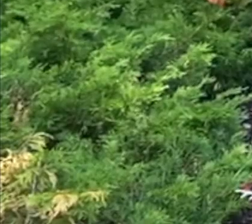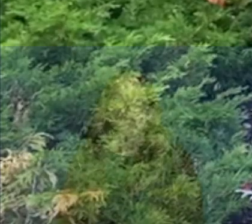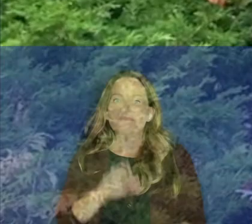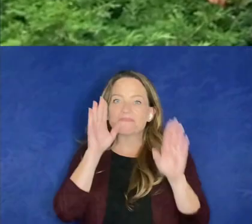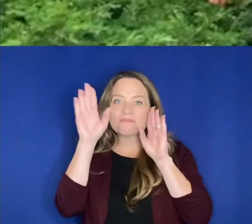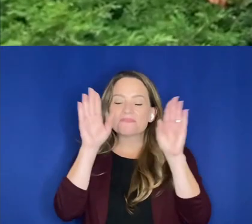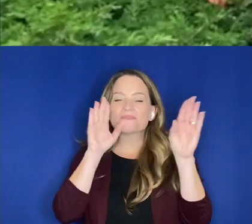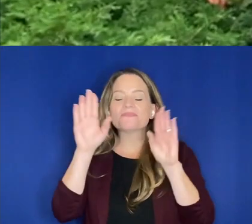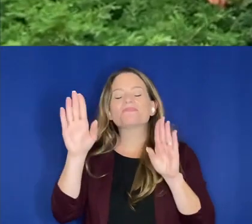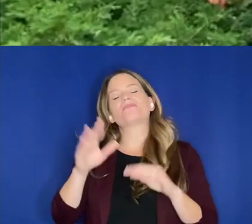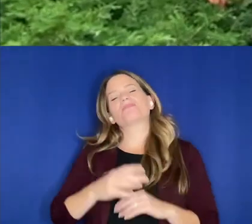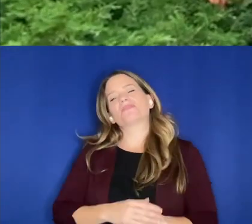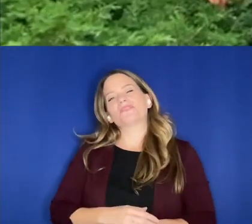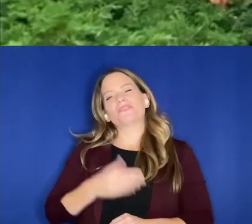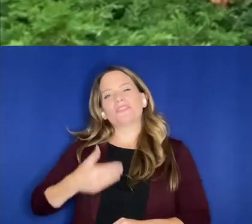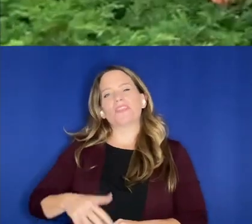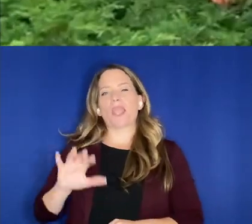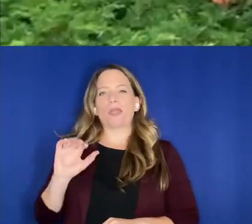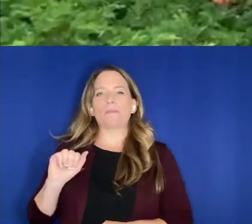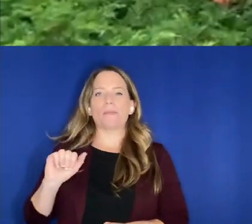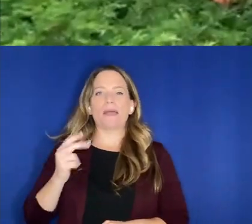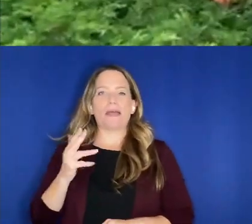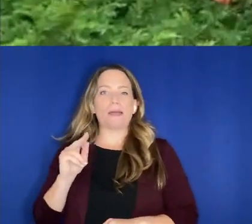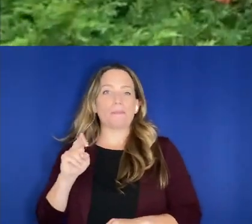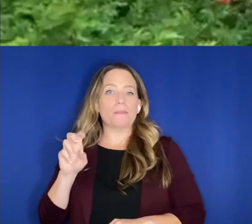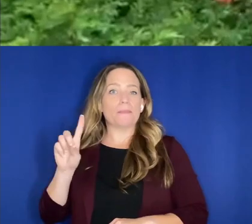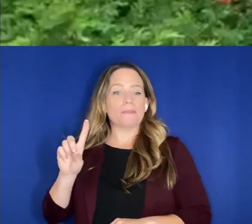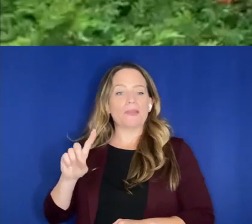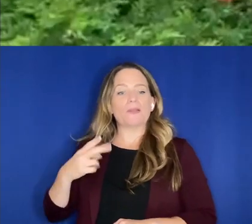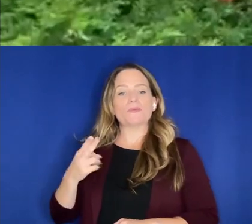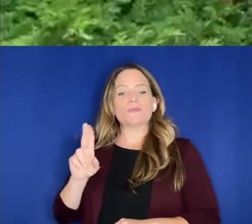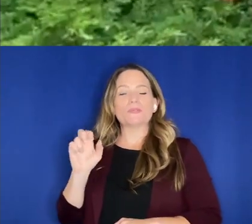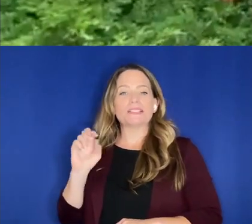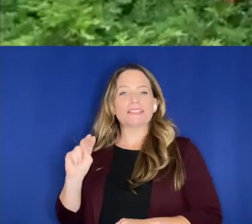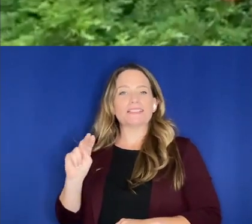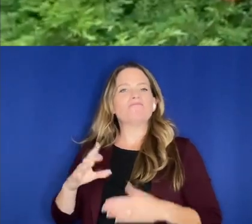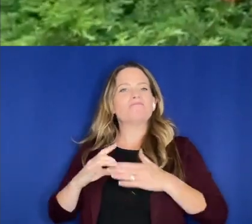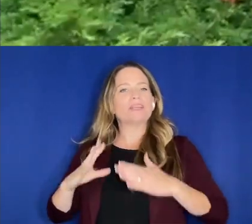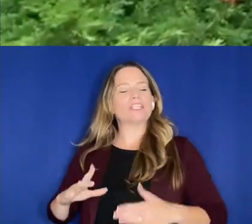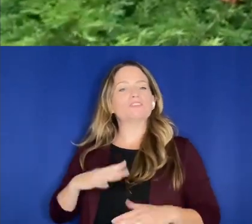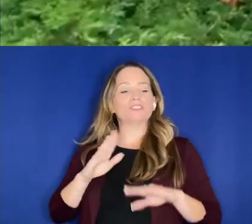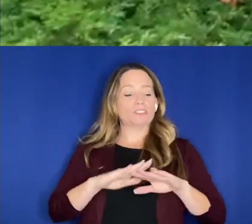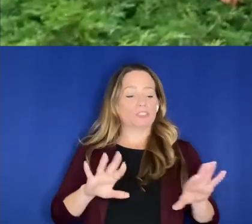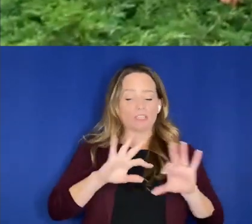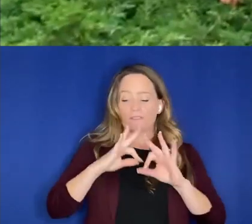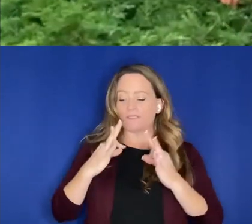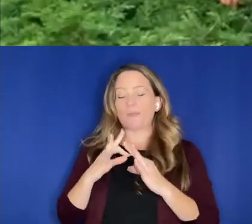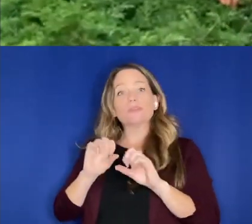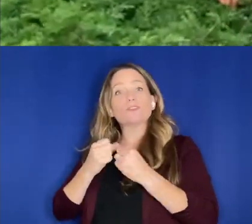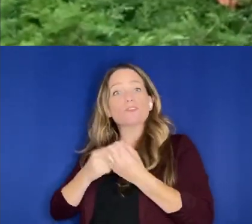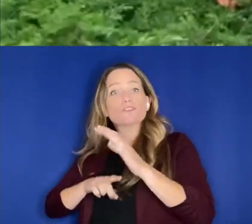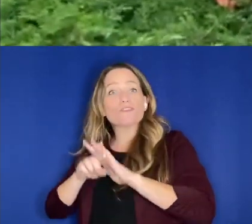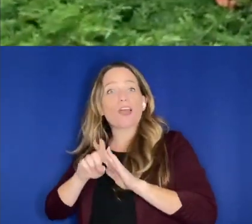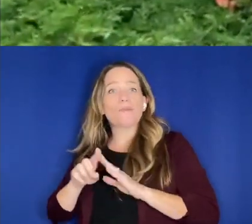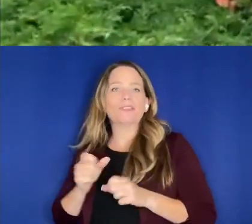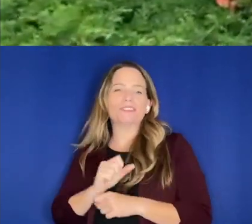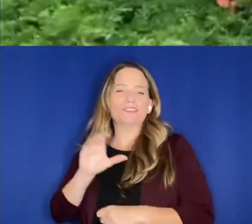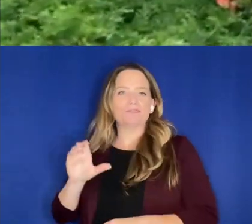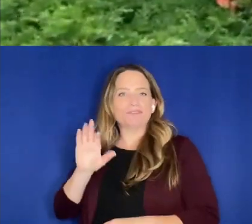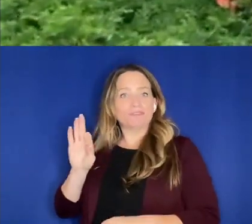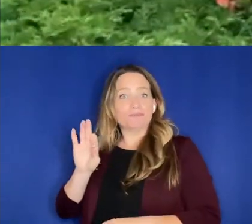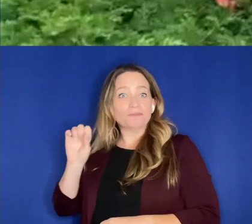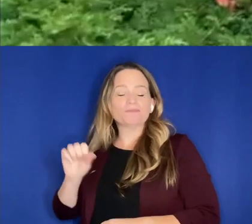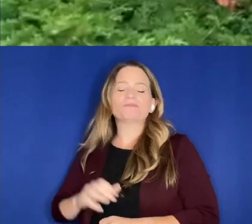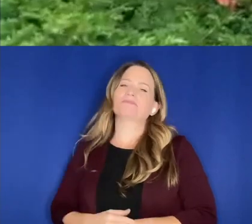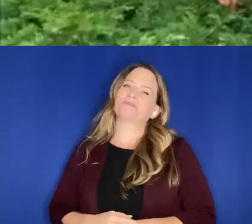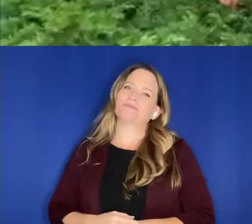Hussen. Hello everyone, bonjour tout le monde. I'm Ahmed Hussen, Minister for Families, Children and Social Development. July the 11th